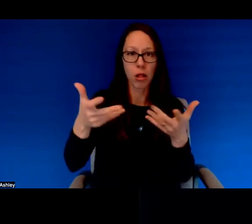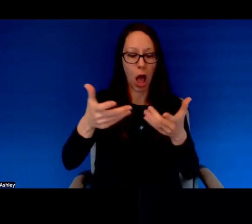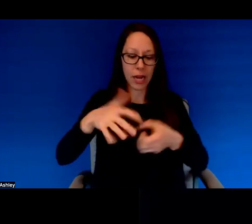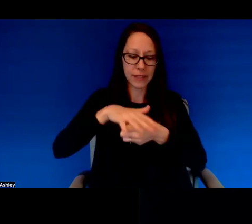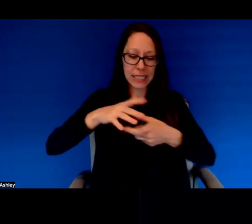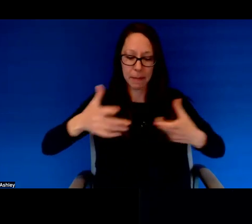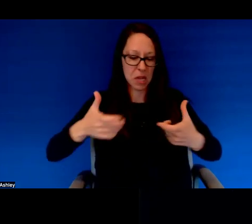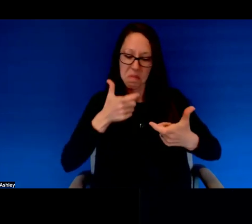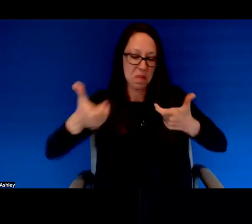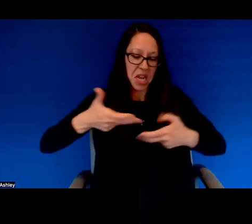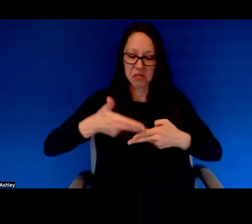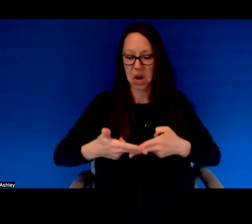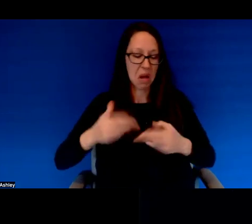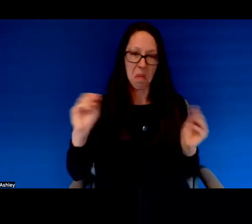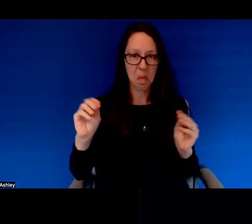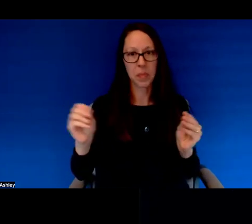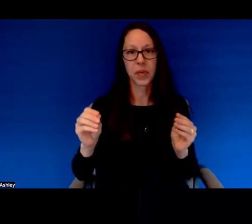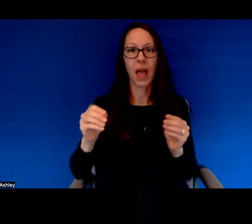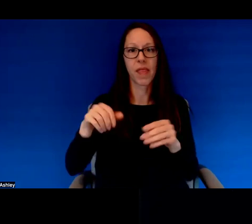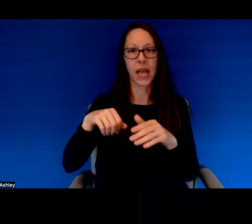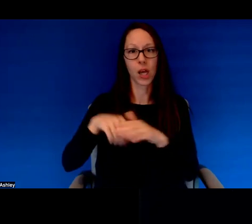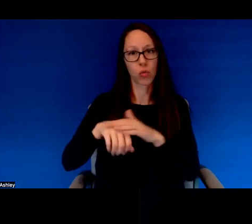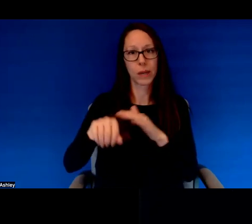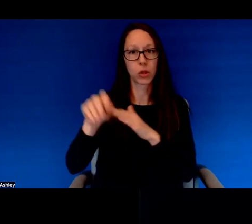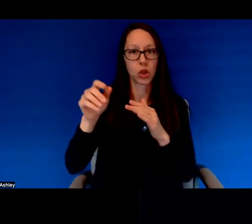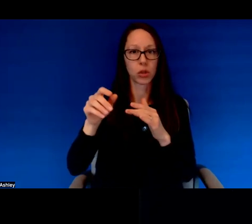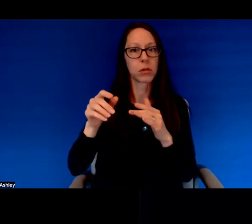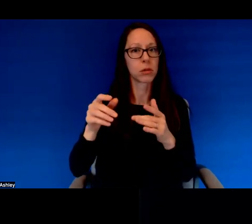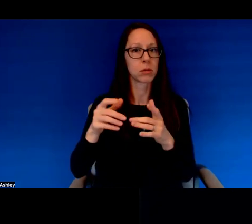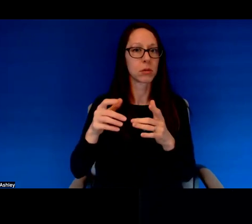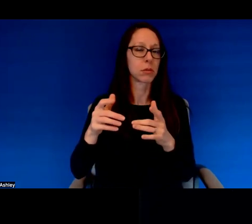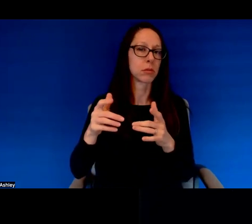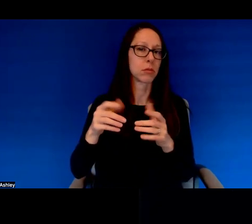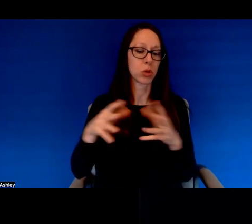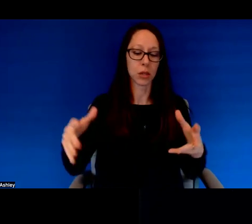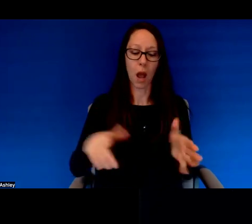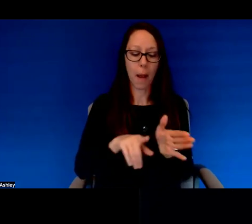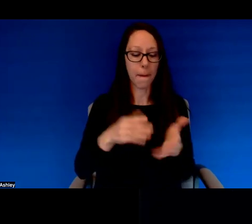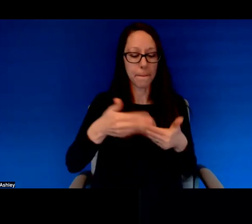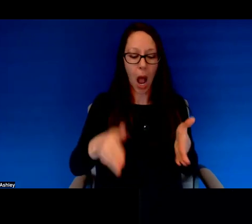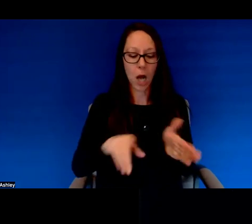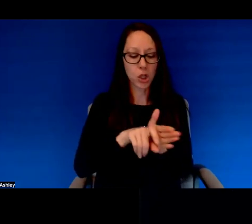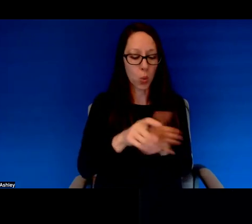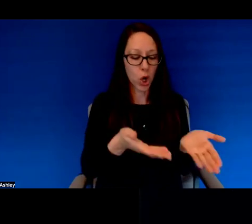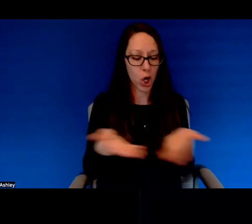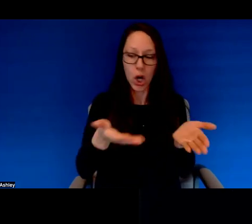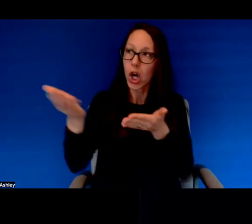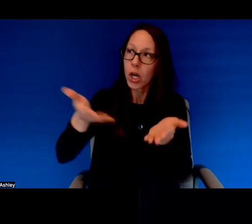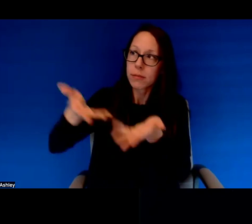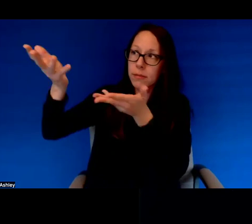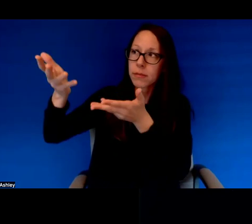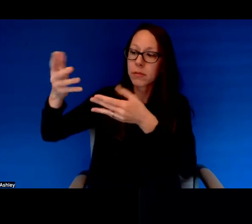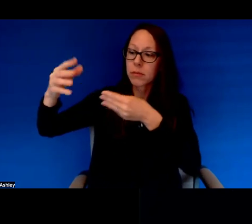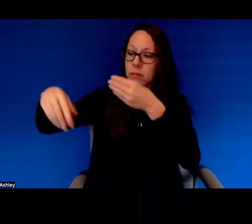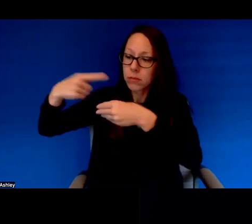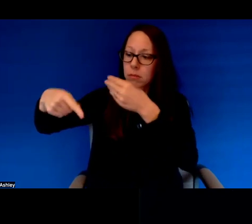quickly. So it would be pretty easy to just take a little box of worms and let them do their thing, let them recycle garbage, let